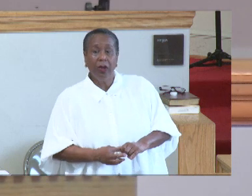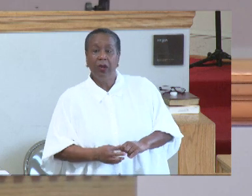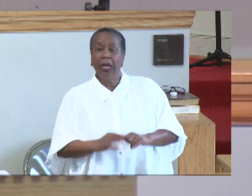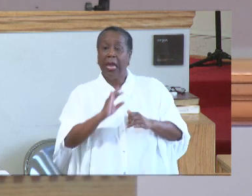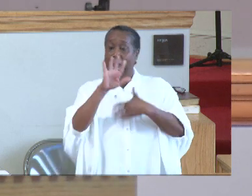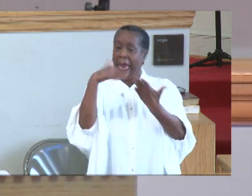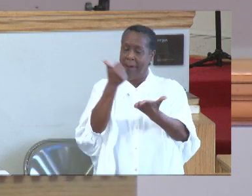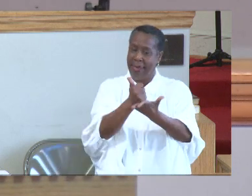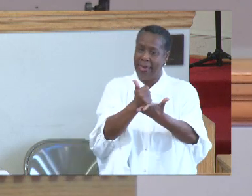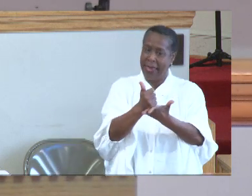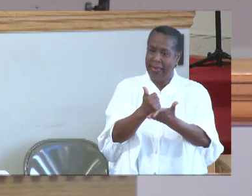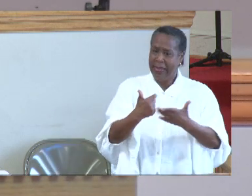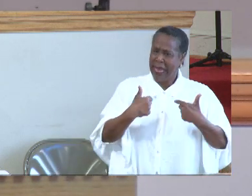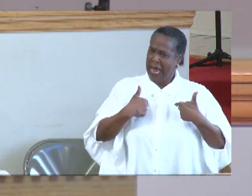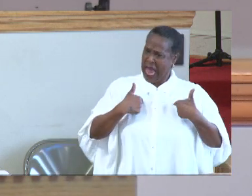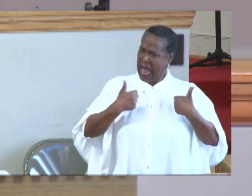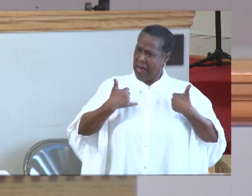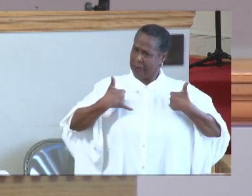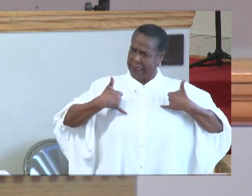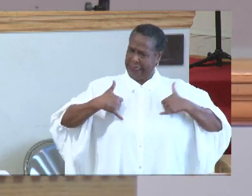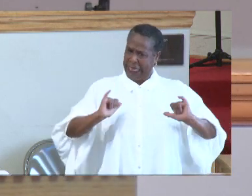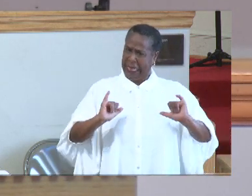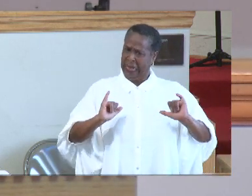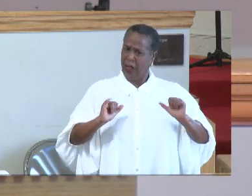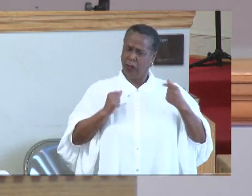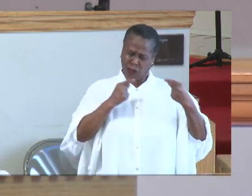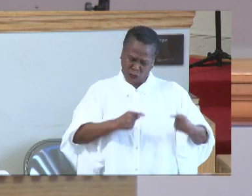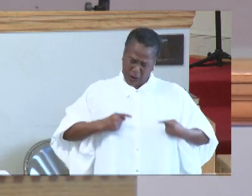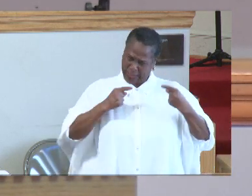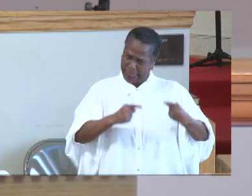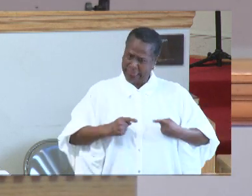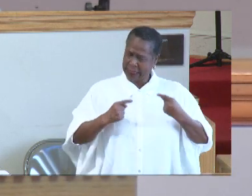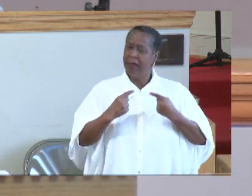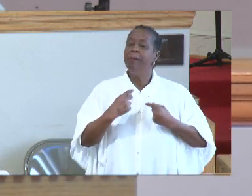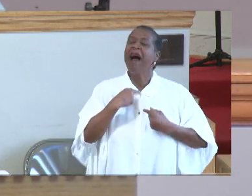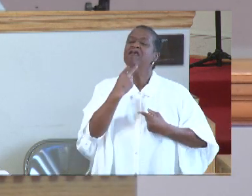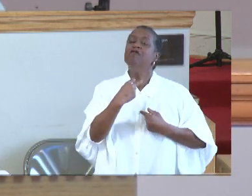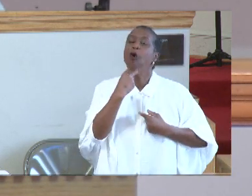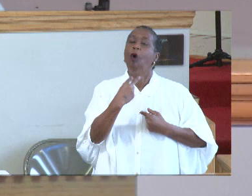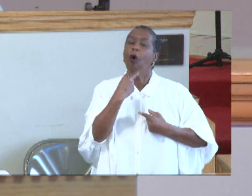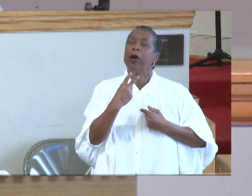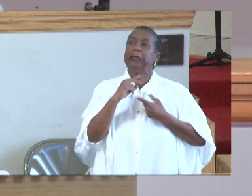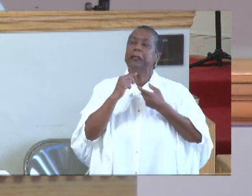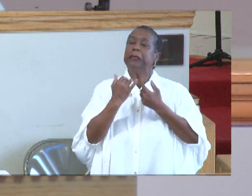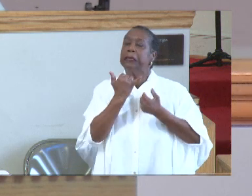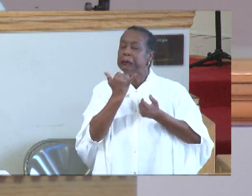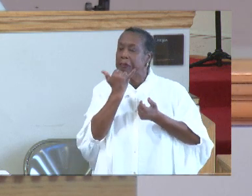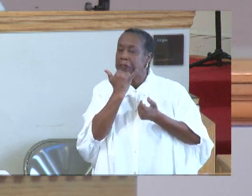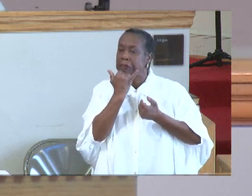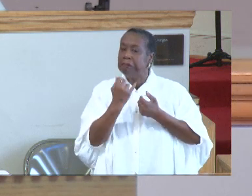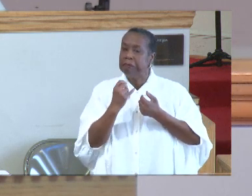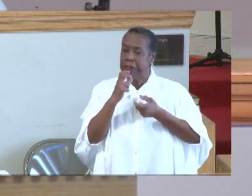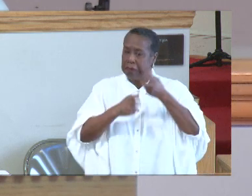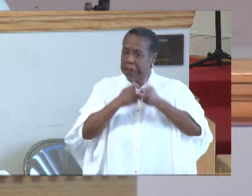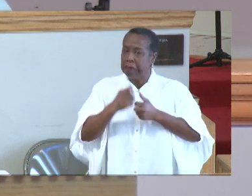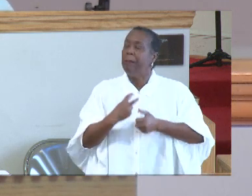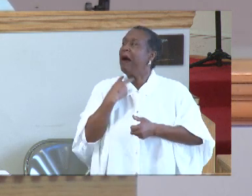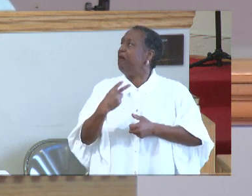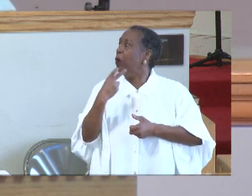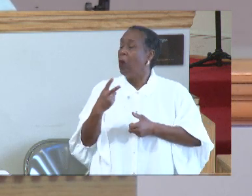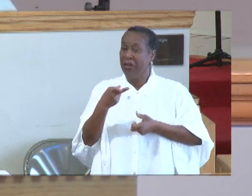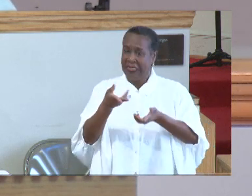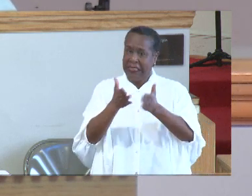Amen. I'm still struggling vocally, so I ask your prayers as we try to get through